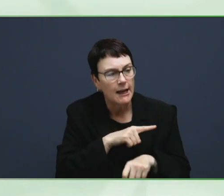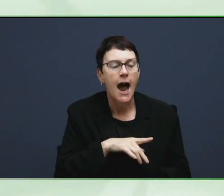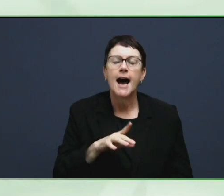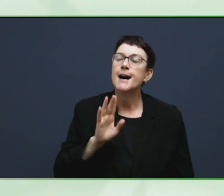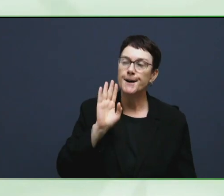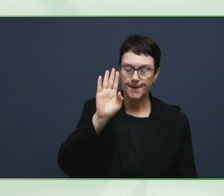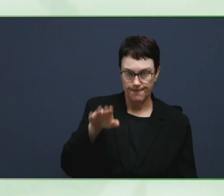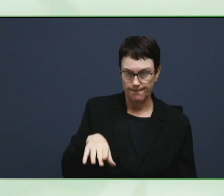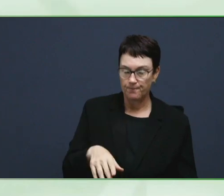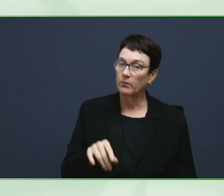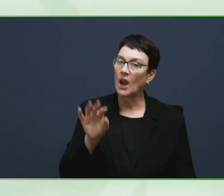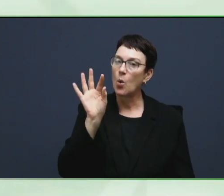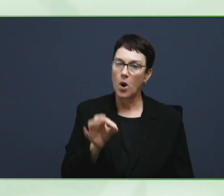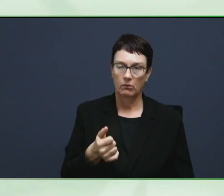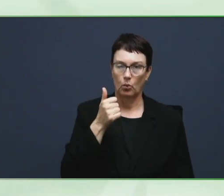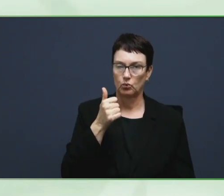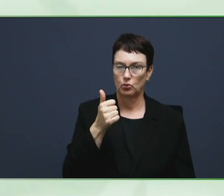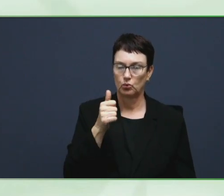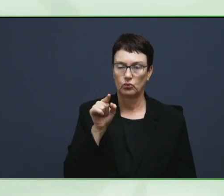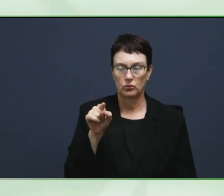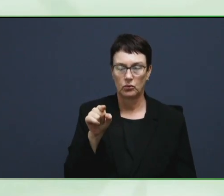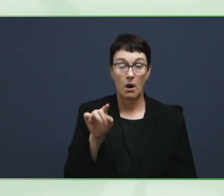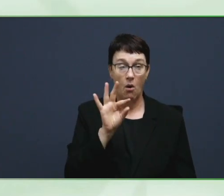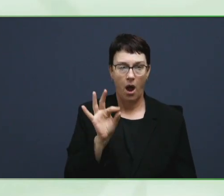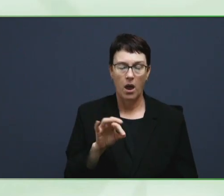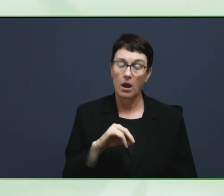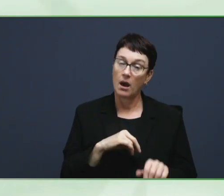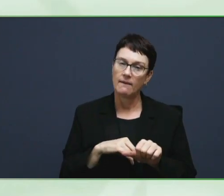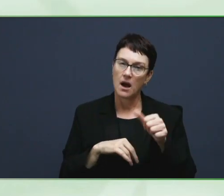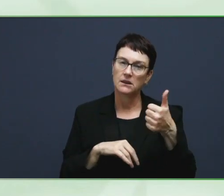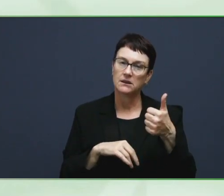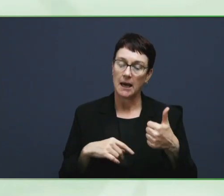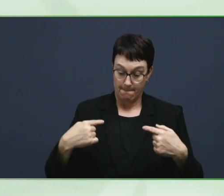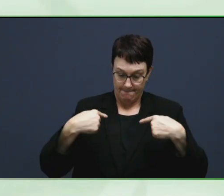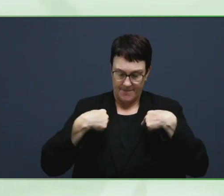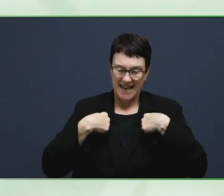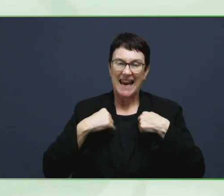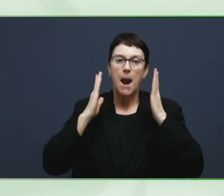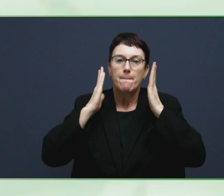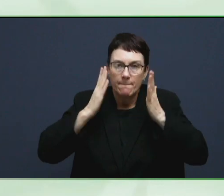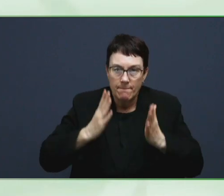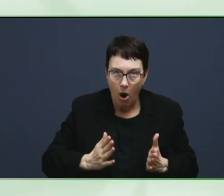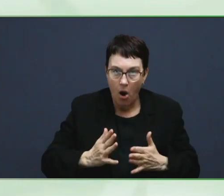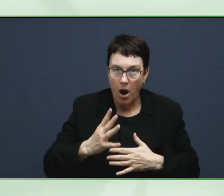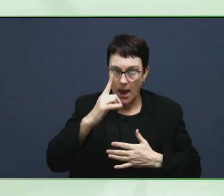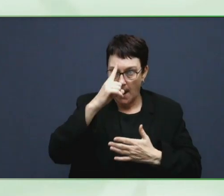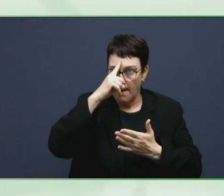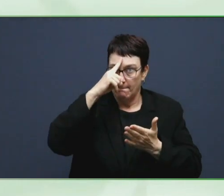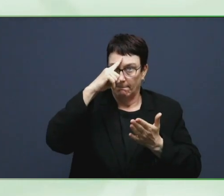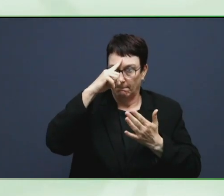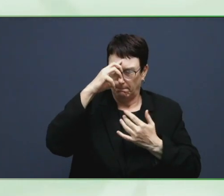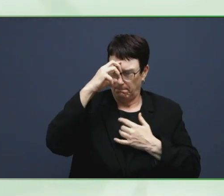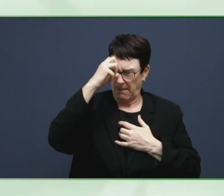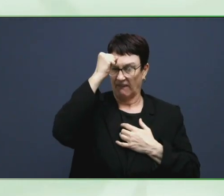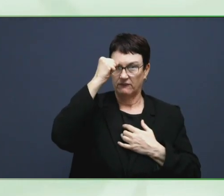because first of all, I have to believe in me. I can make it. That's the first